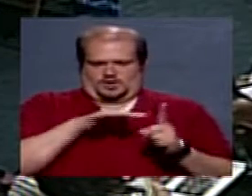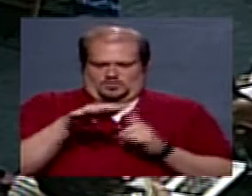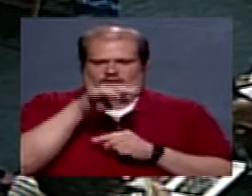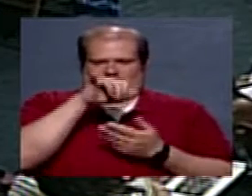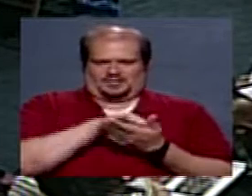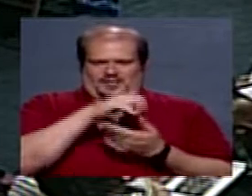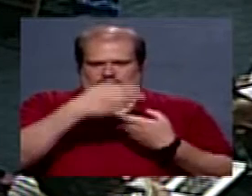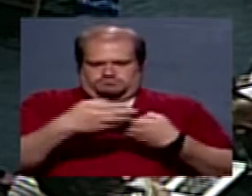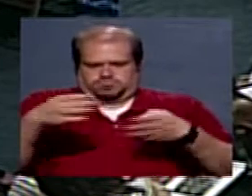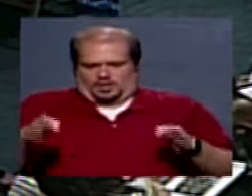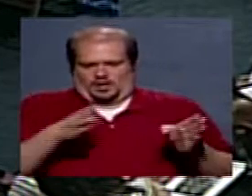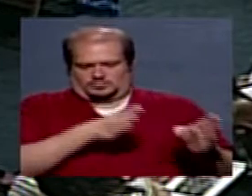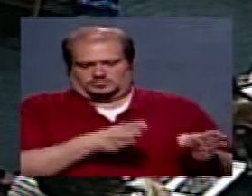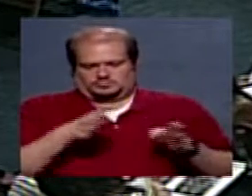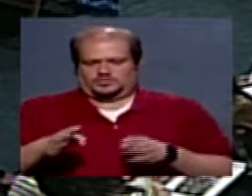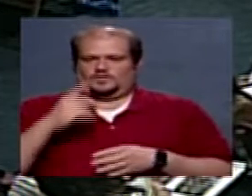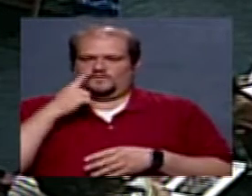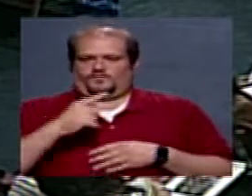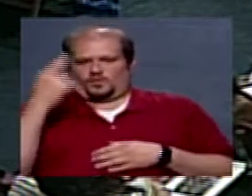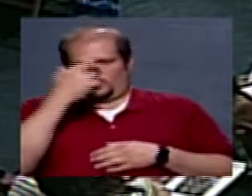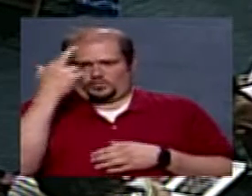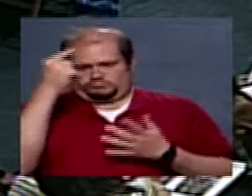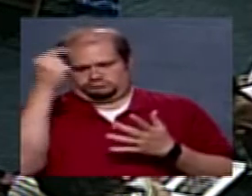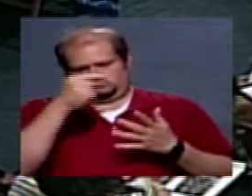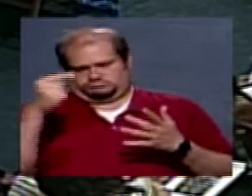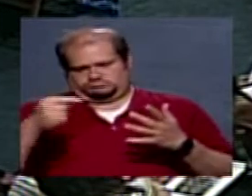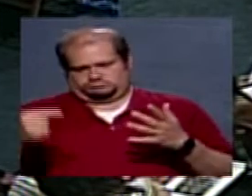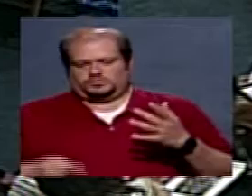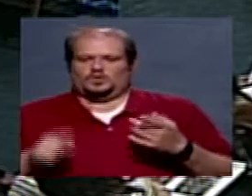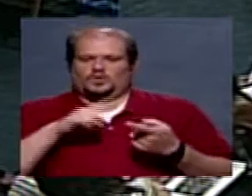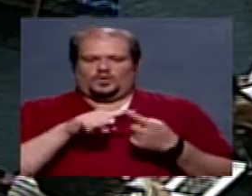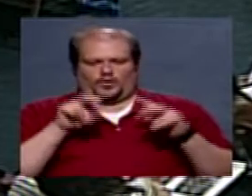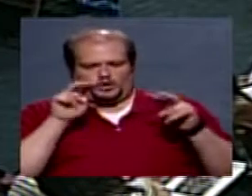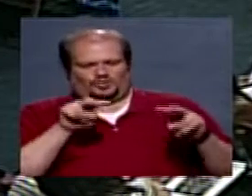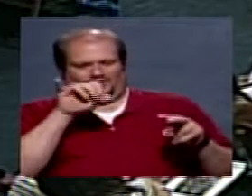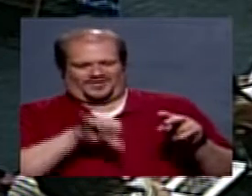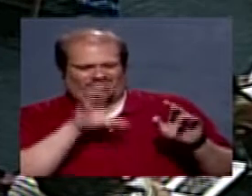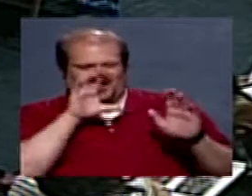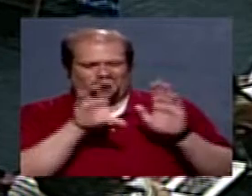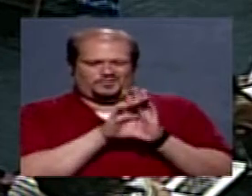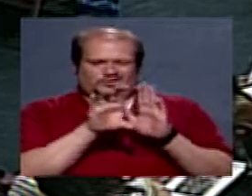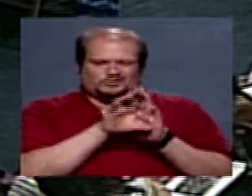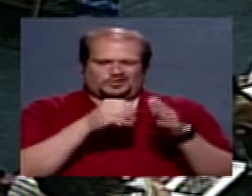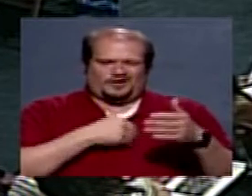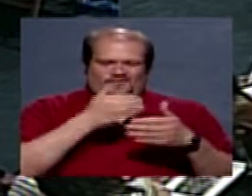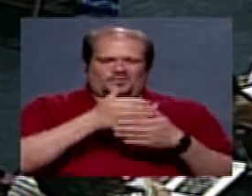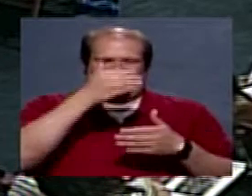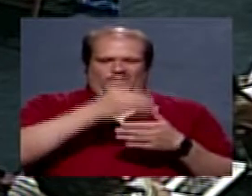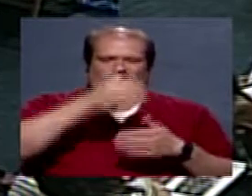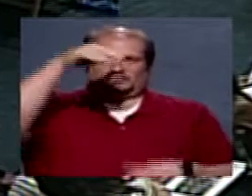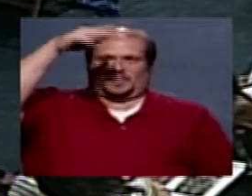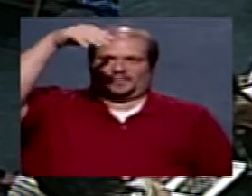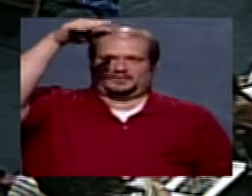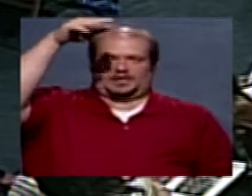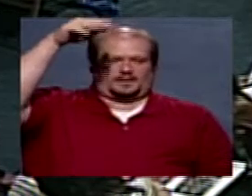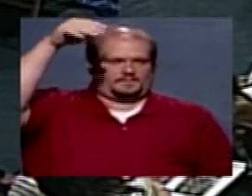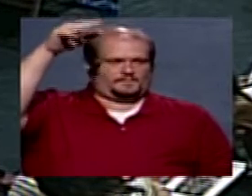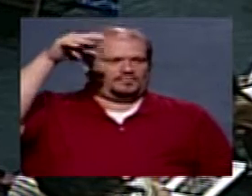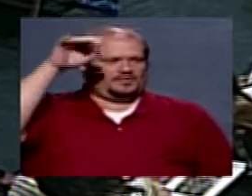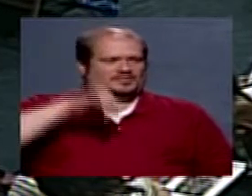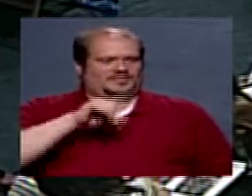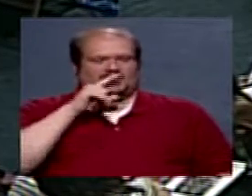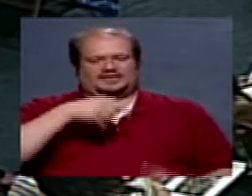particular block. For the reasons of, when you look at that photograph, there are windows at the top of it. This